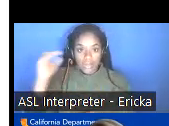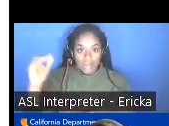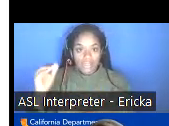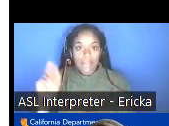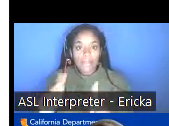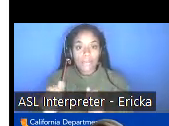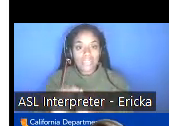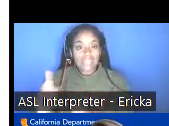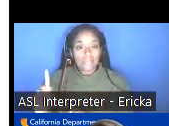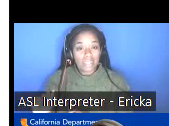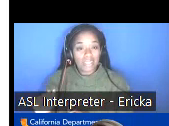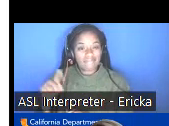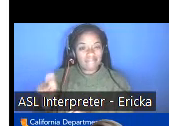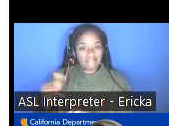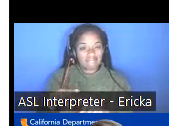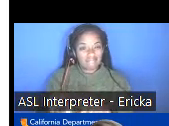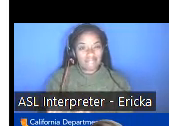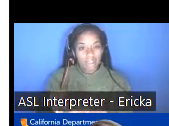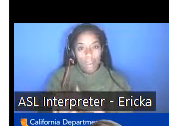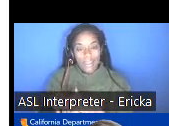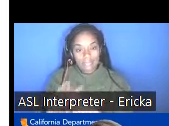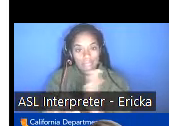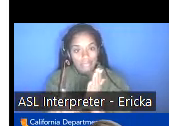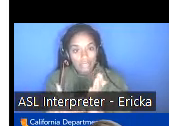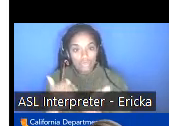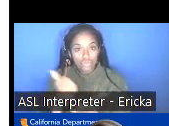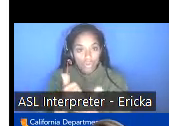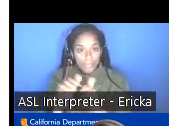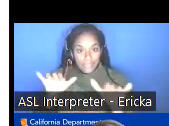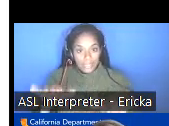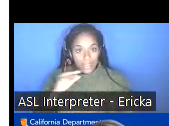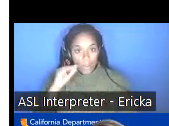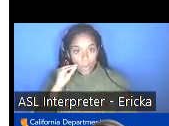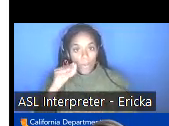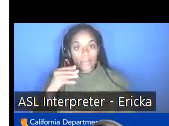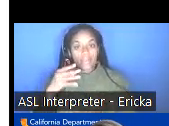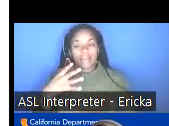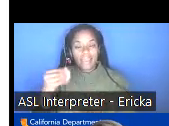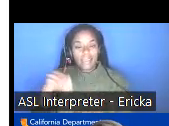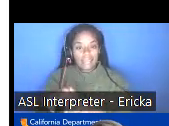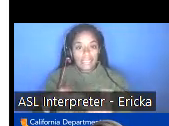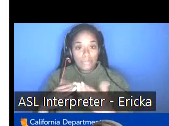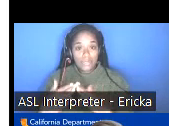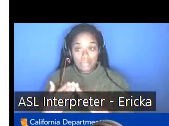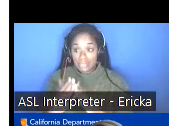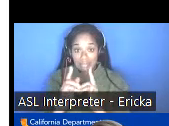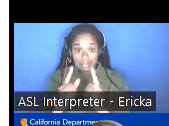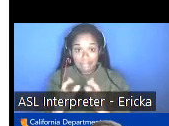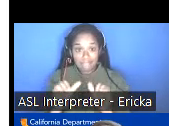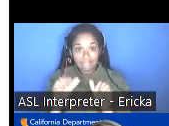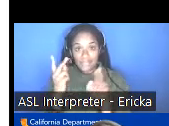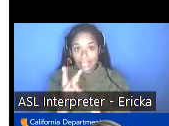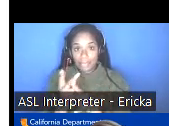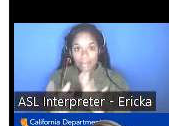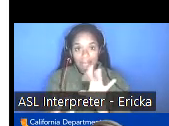who rely on access to technology to help them remain at home and in the community, while also maintaining a connection